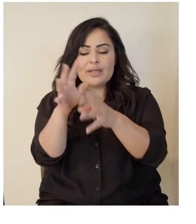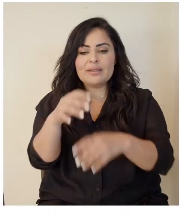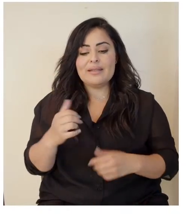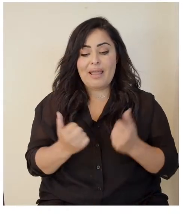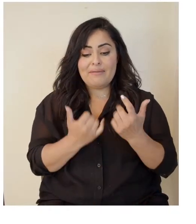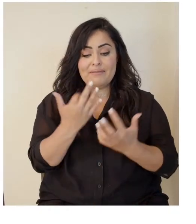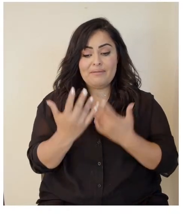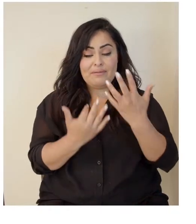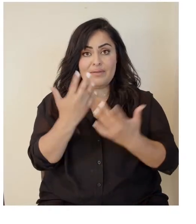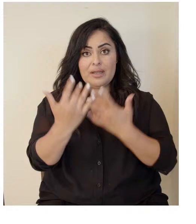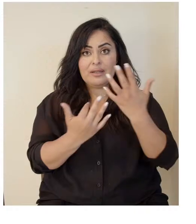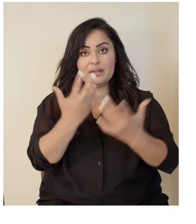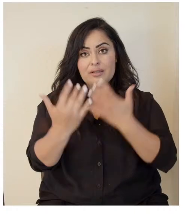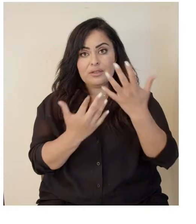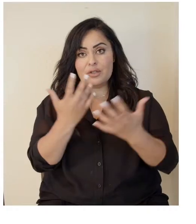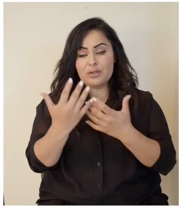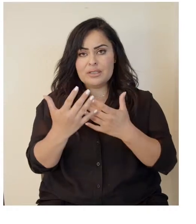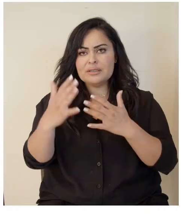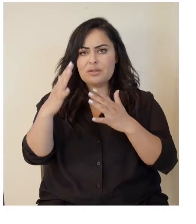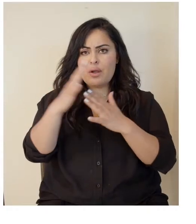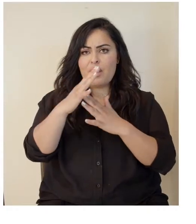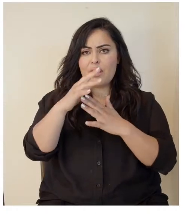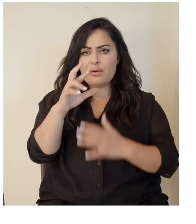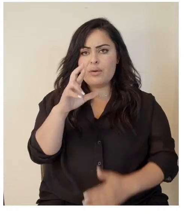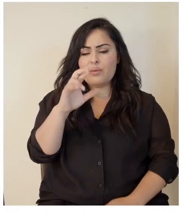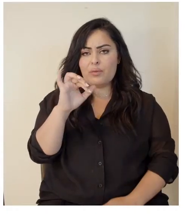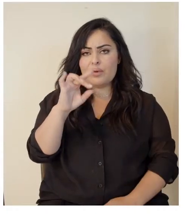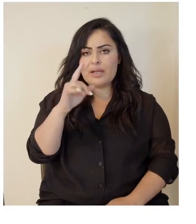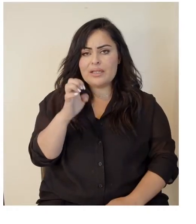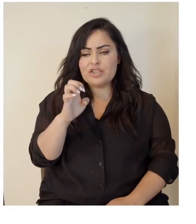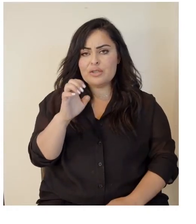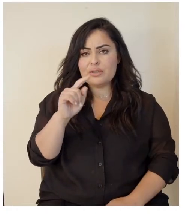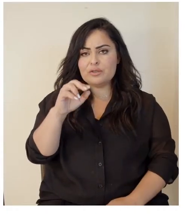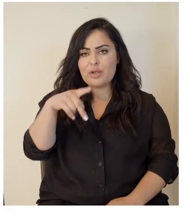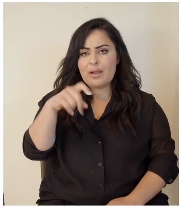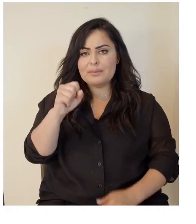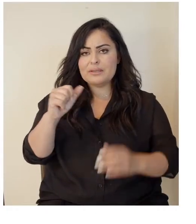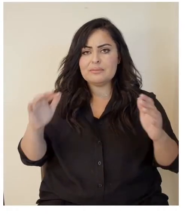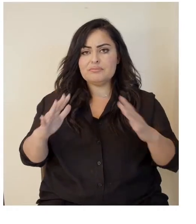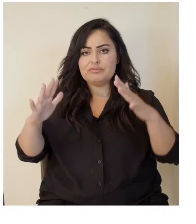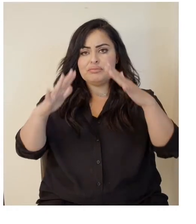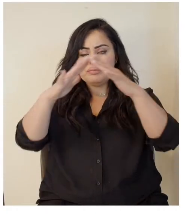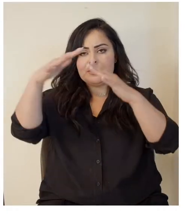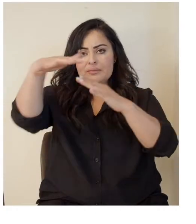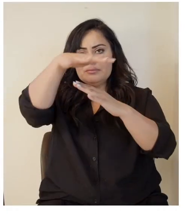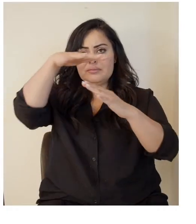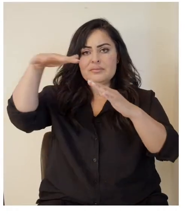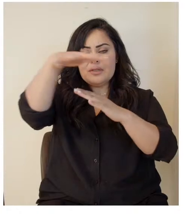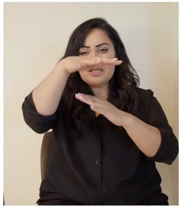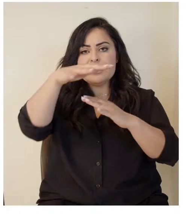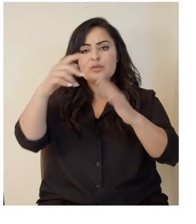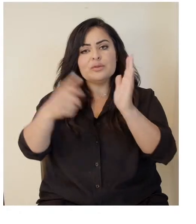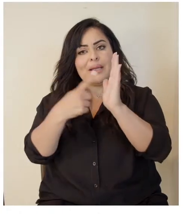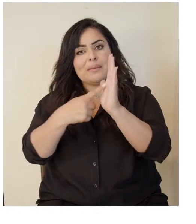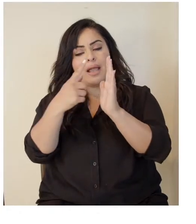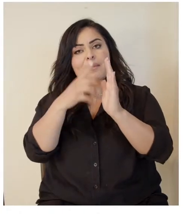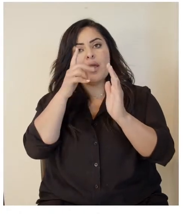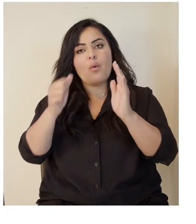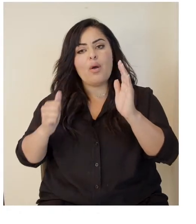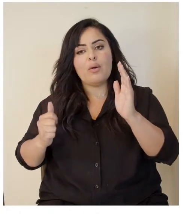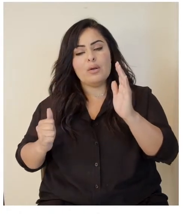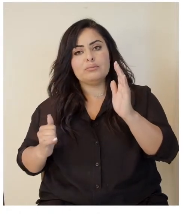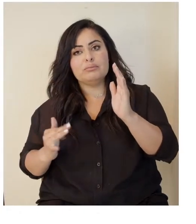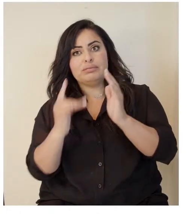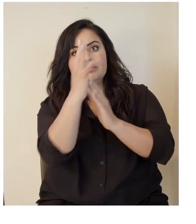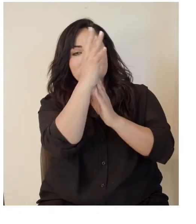right now is pretty much on ridge tops, so it's gonna back, and typically fires burn upslope faster than they back